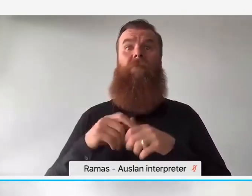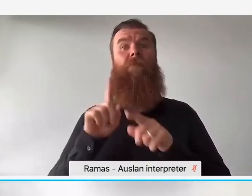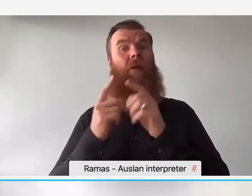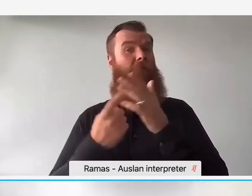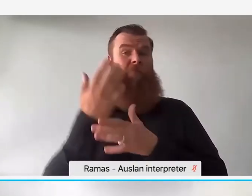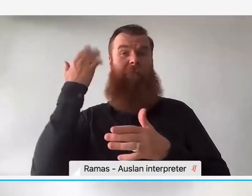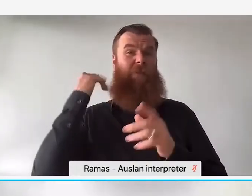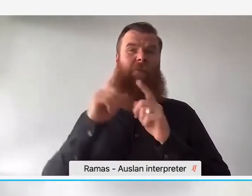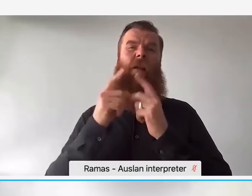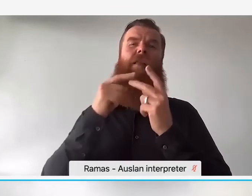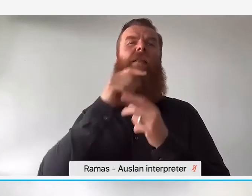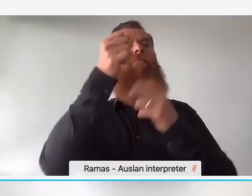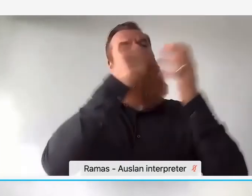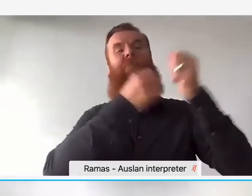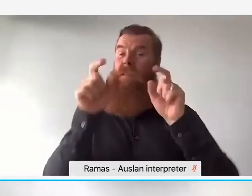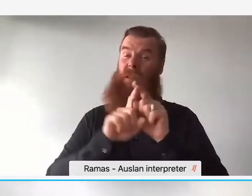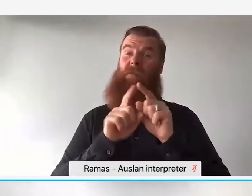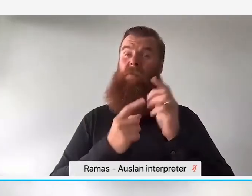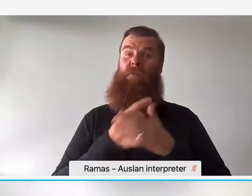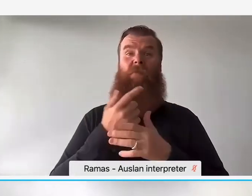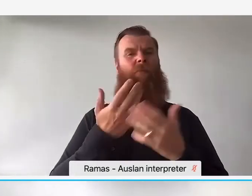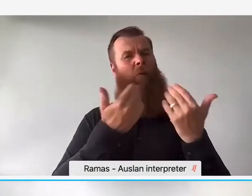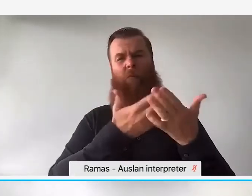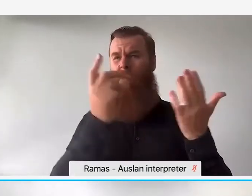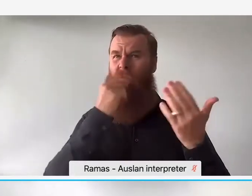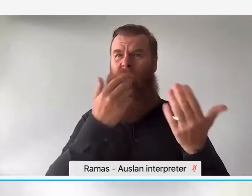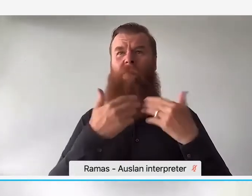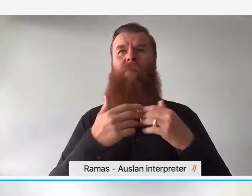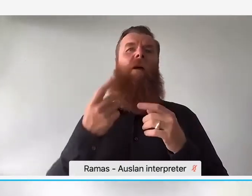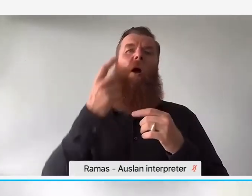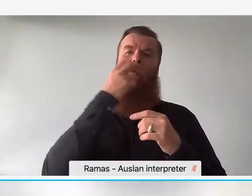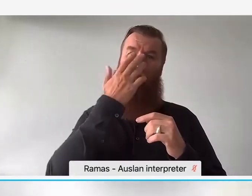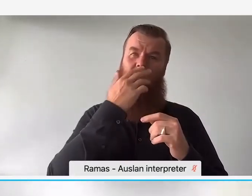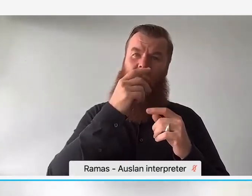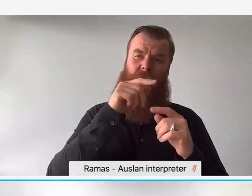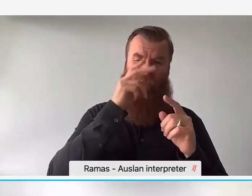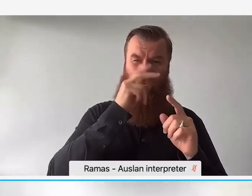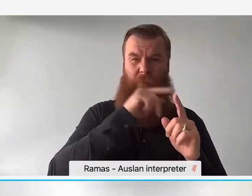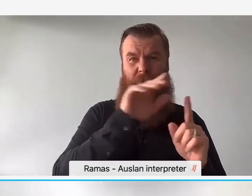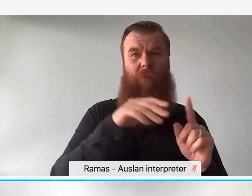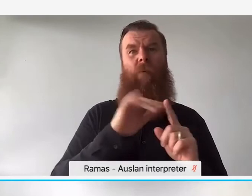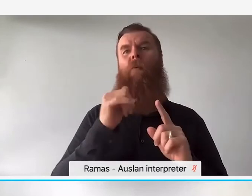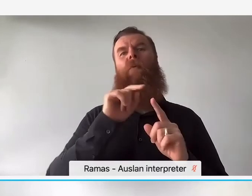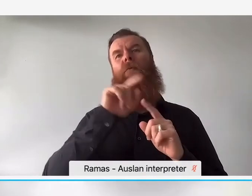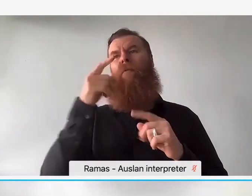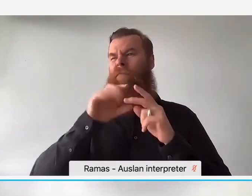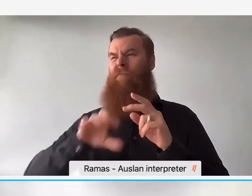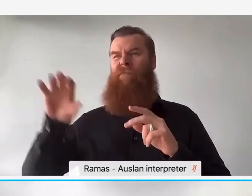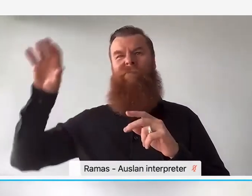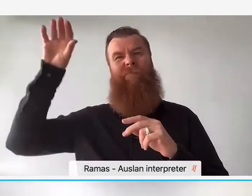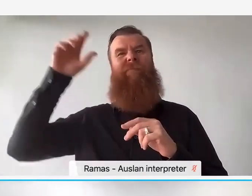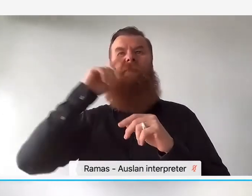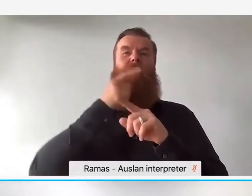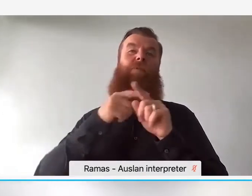been welcomed with open arms by the residents in the aged care communities and by the towns in which they now live.